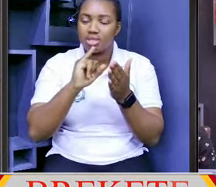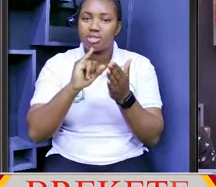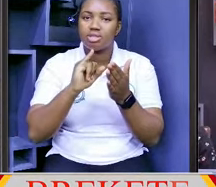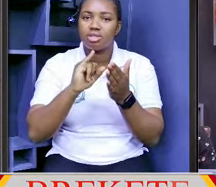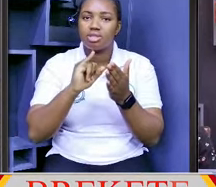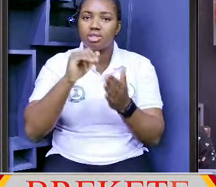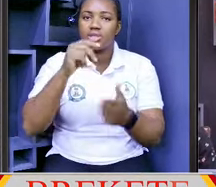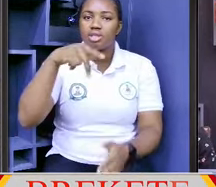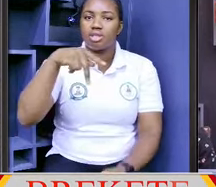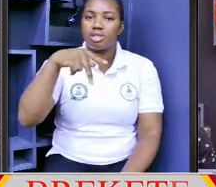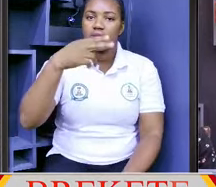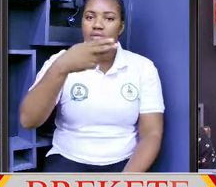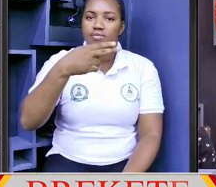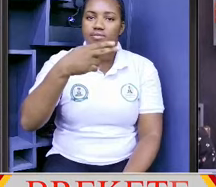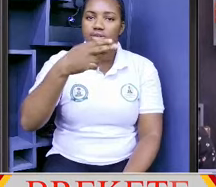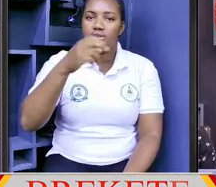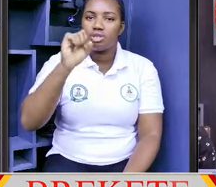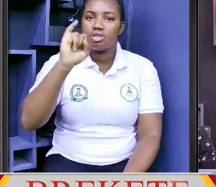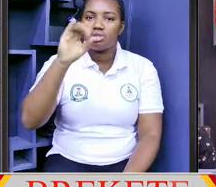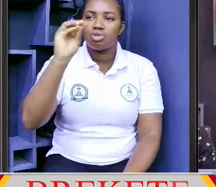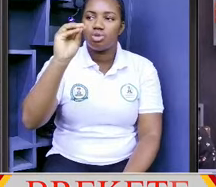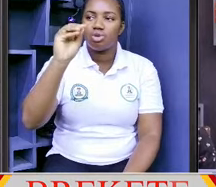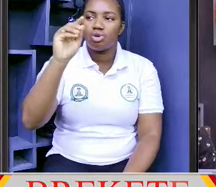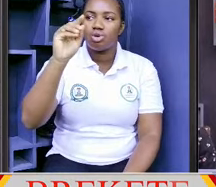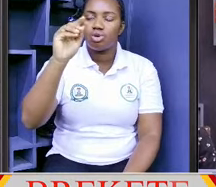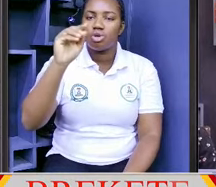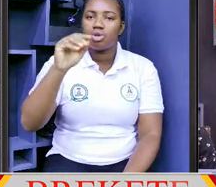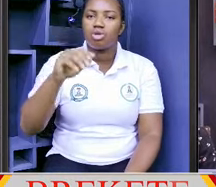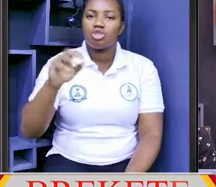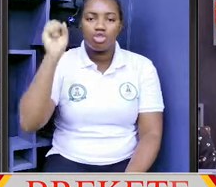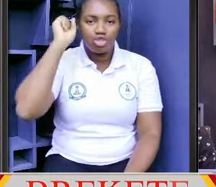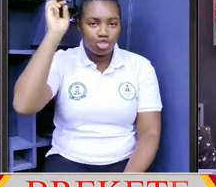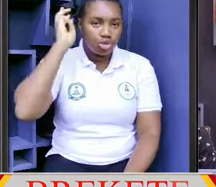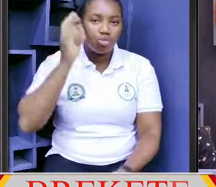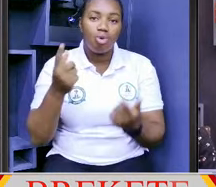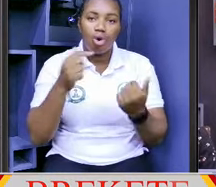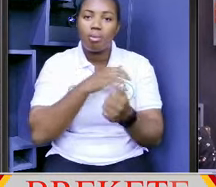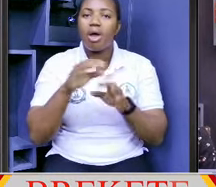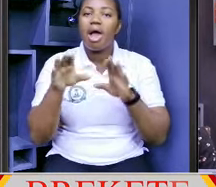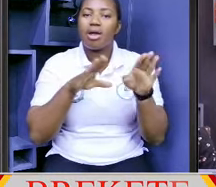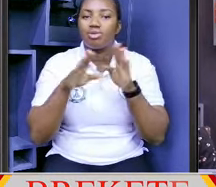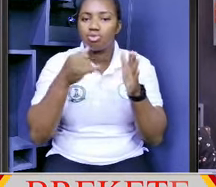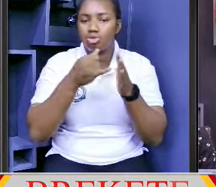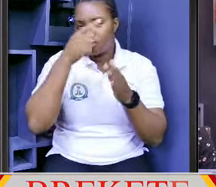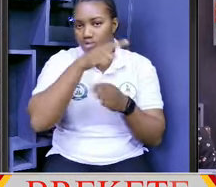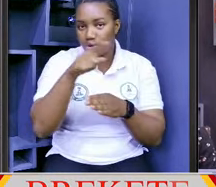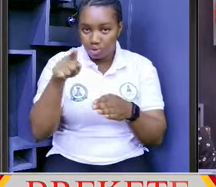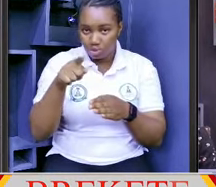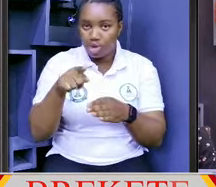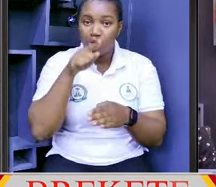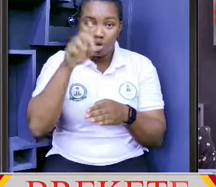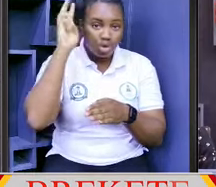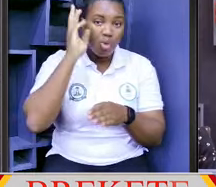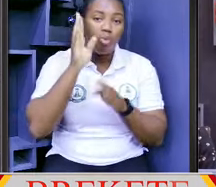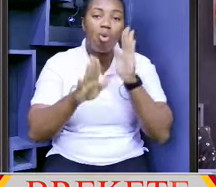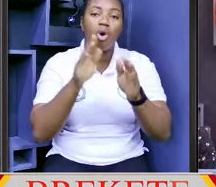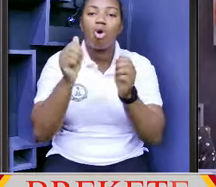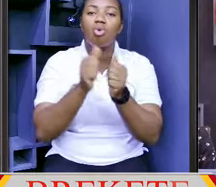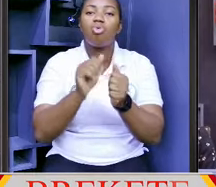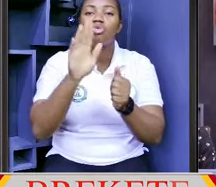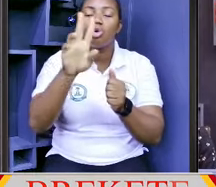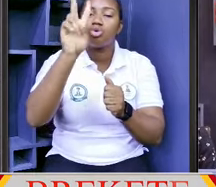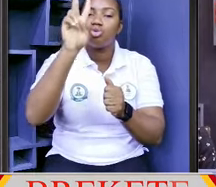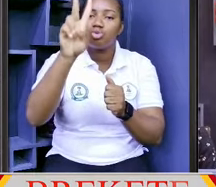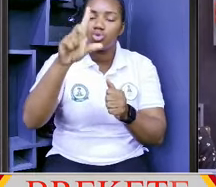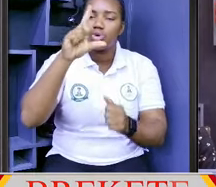go come do physio for you for that side where don't paralyze. You go walk out with your two legs by the